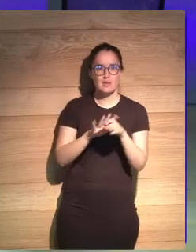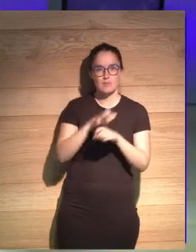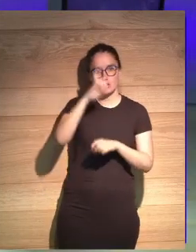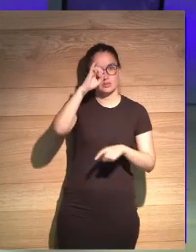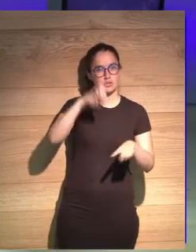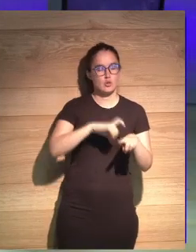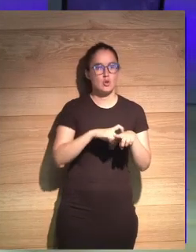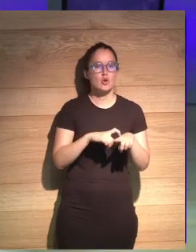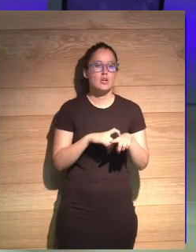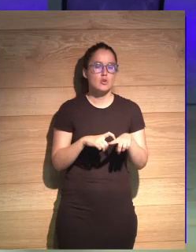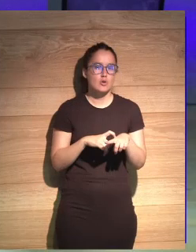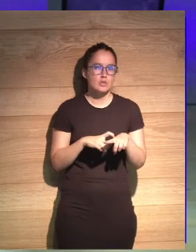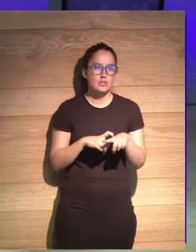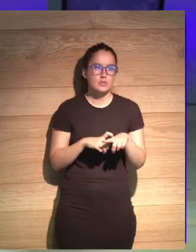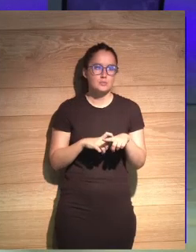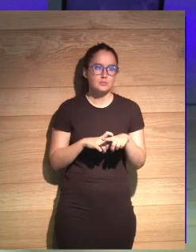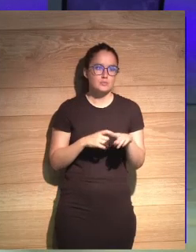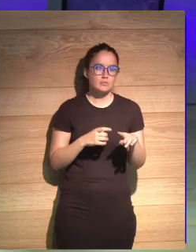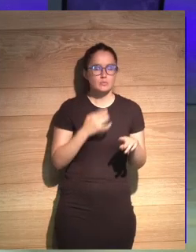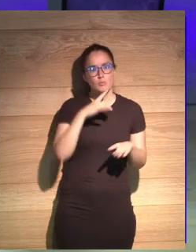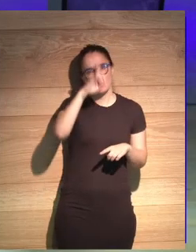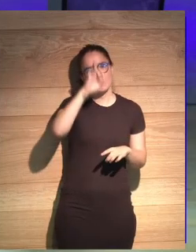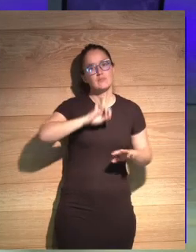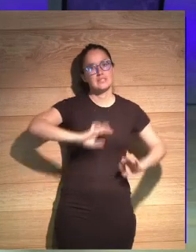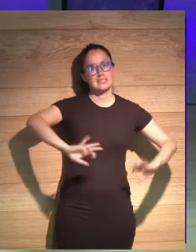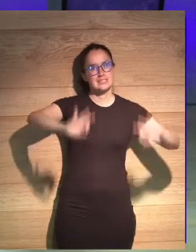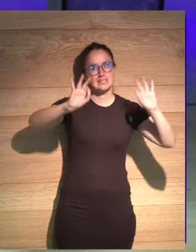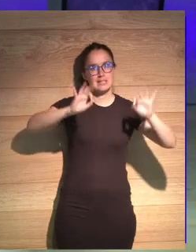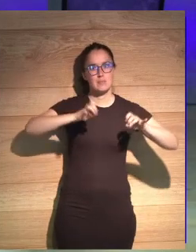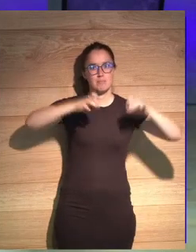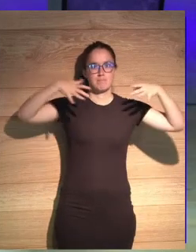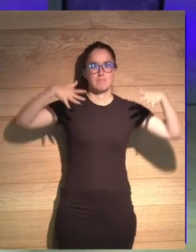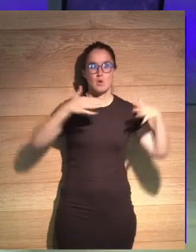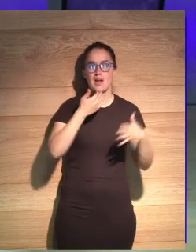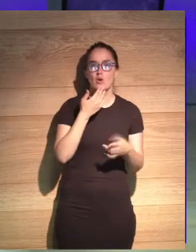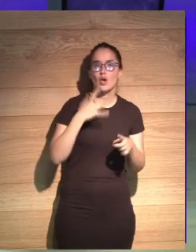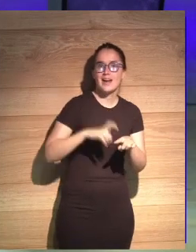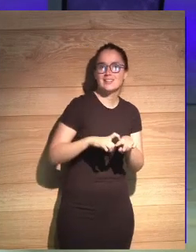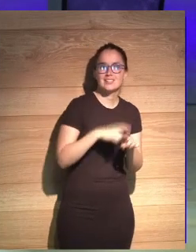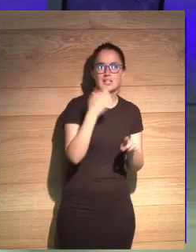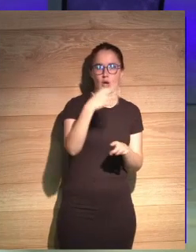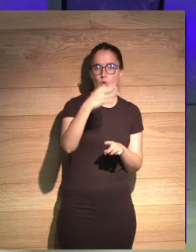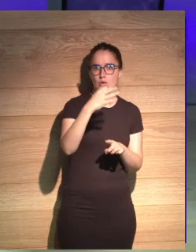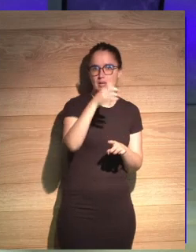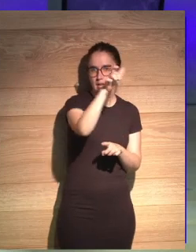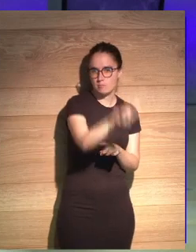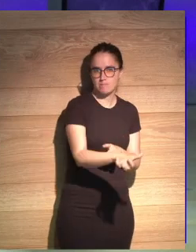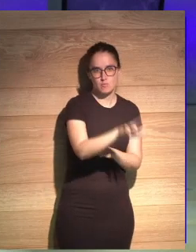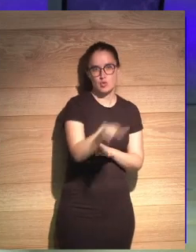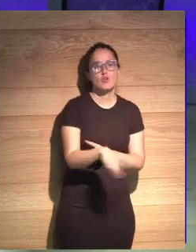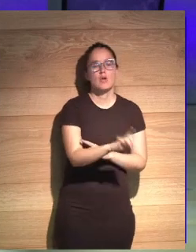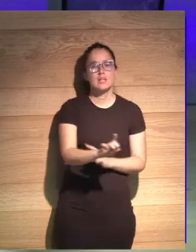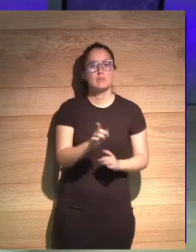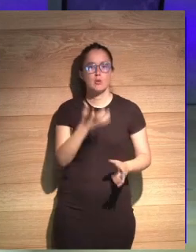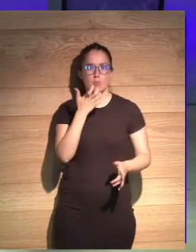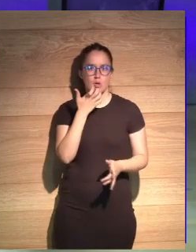bit of the phobia under control? Well, in the psychological field, there's not a specific profile